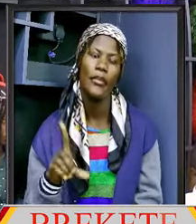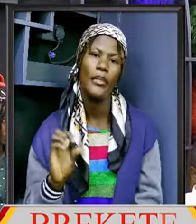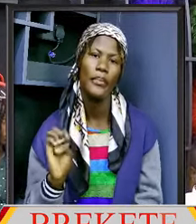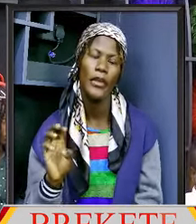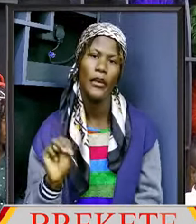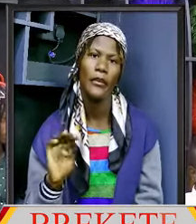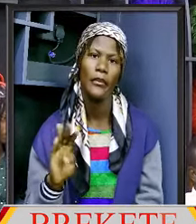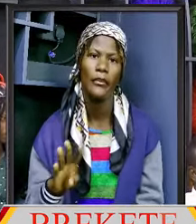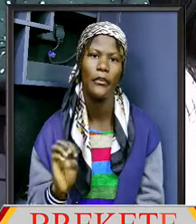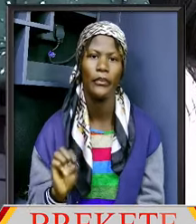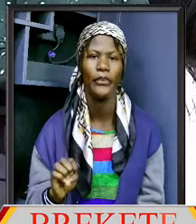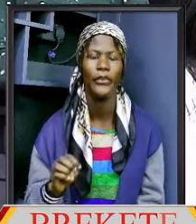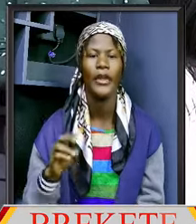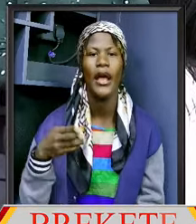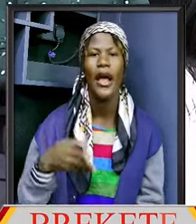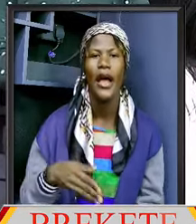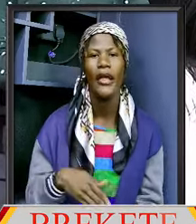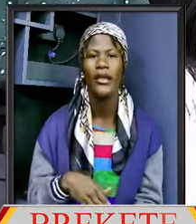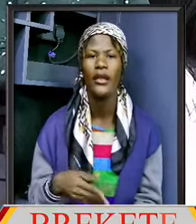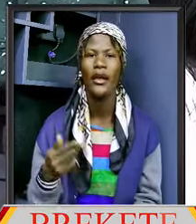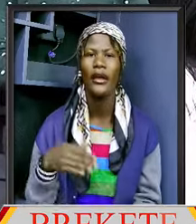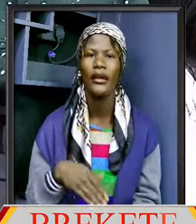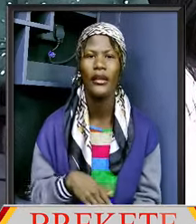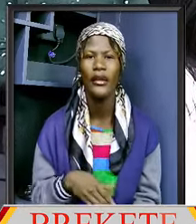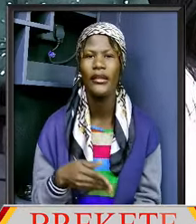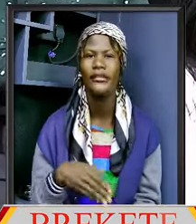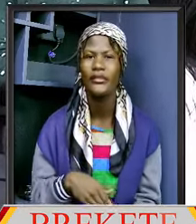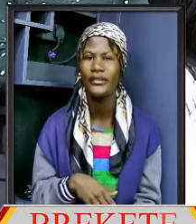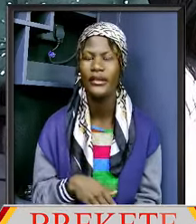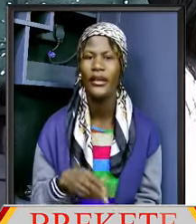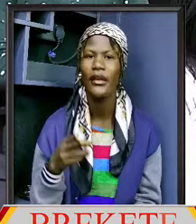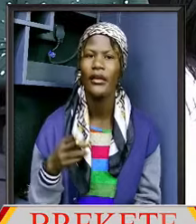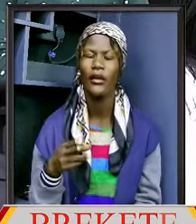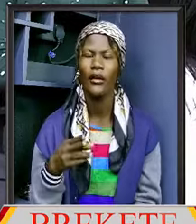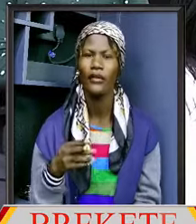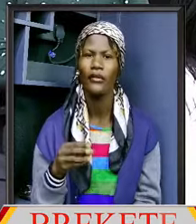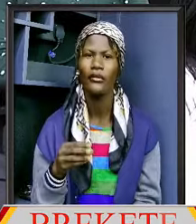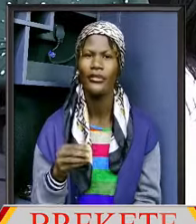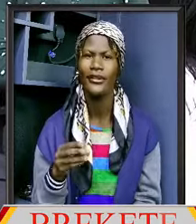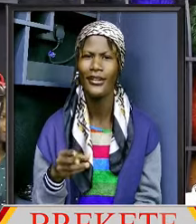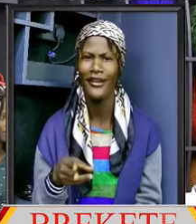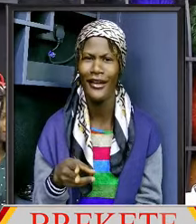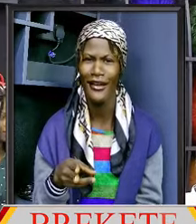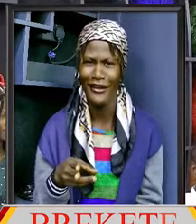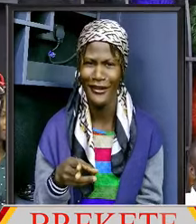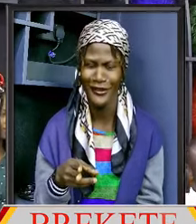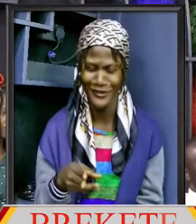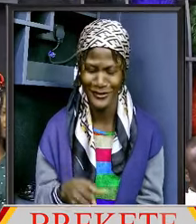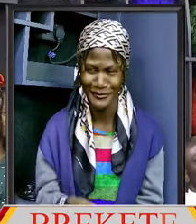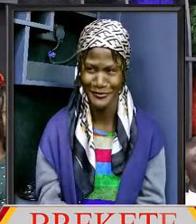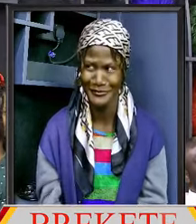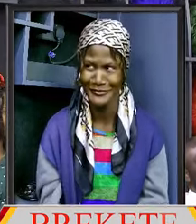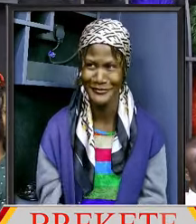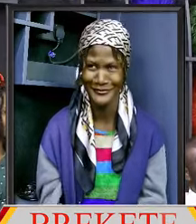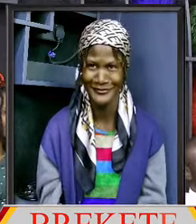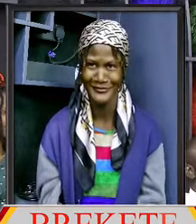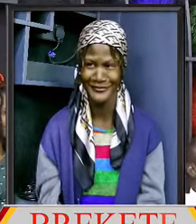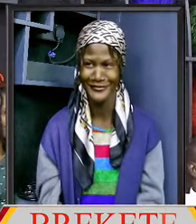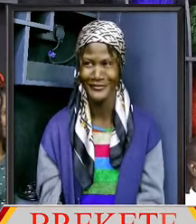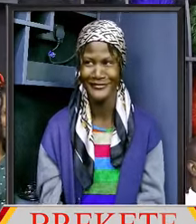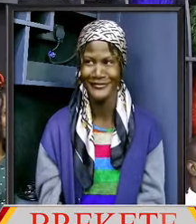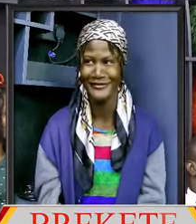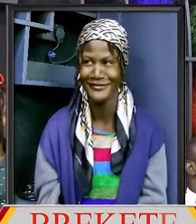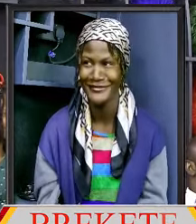lo. Ha he, ha he, ha he. Oh! Belembe. Oh lo